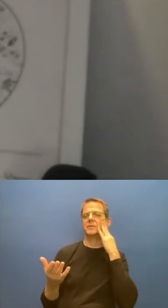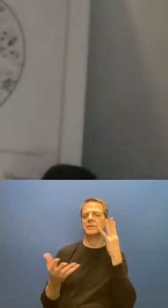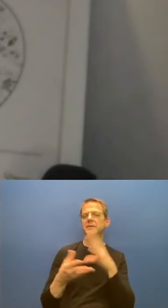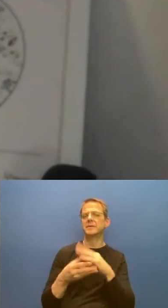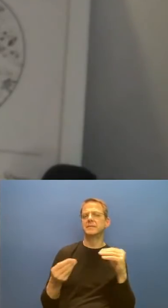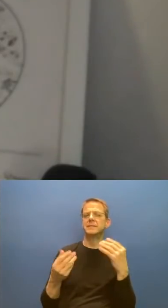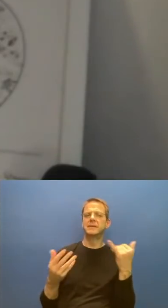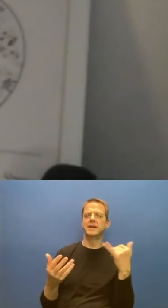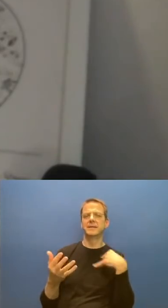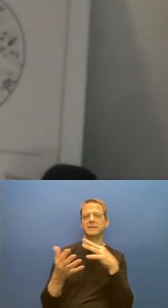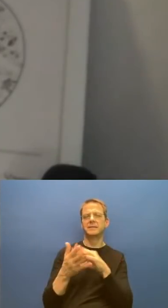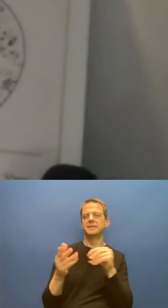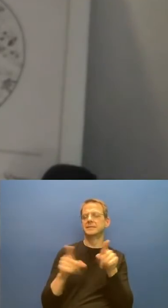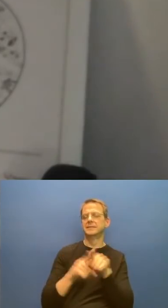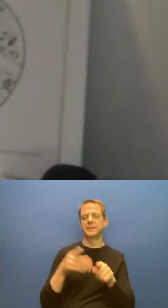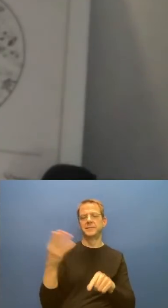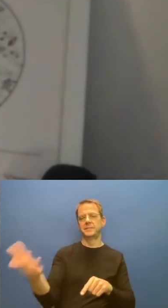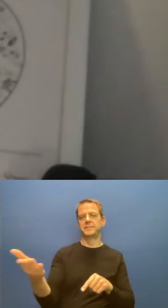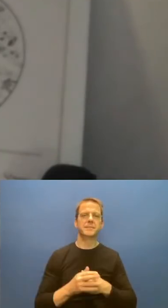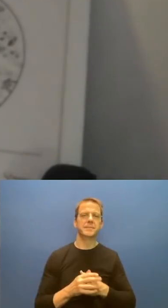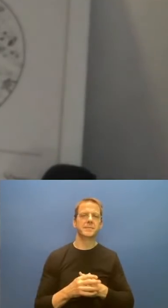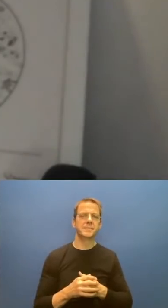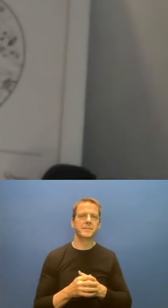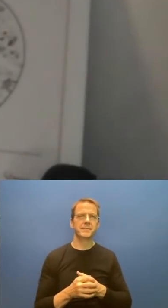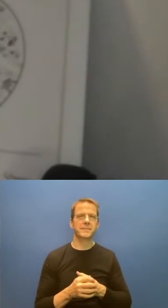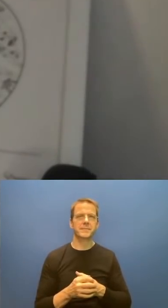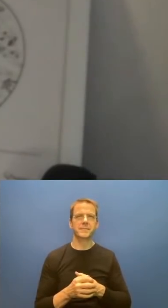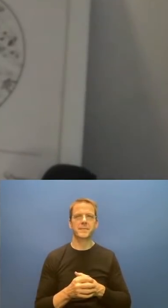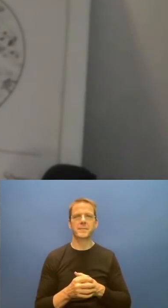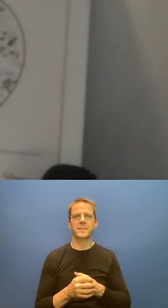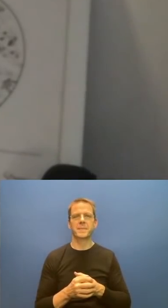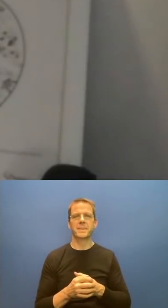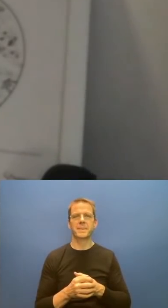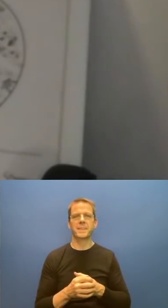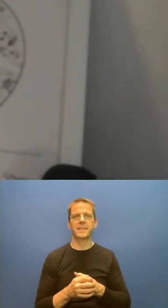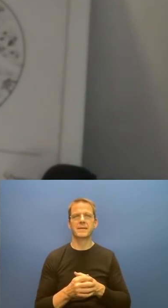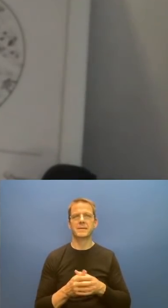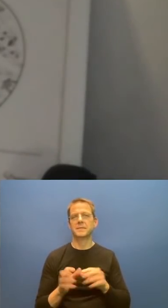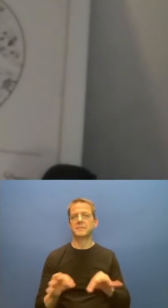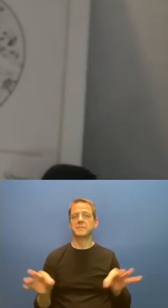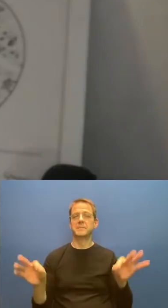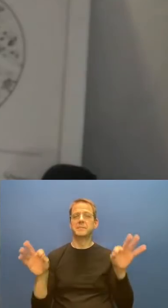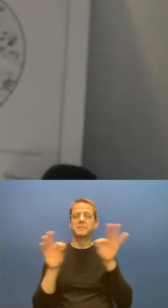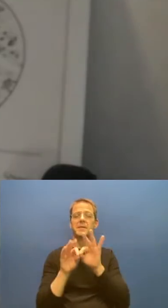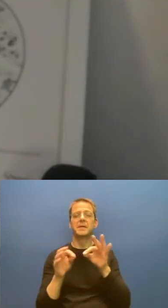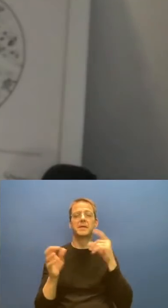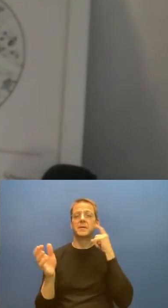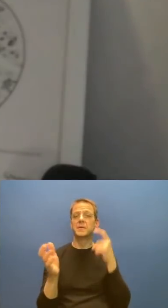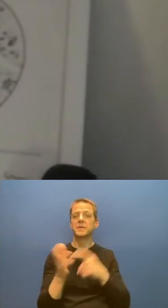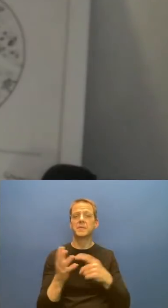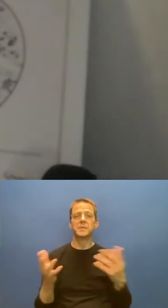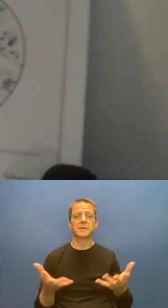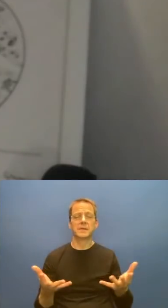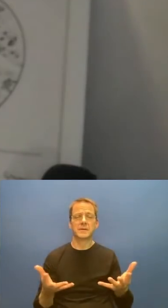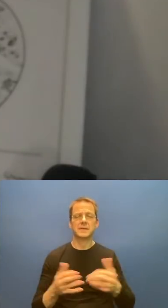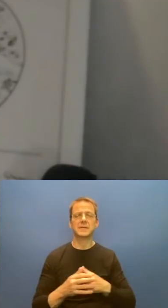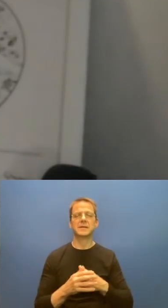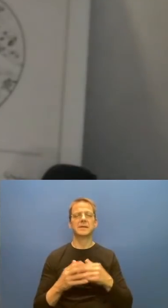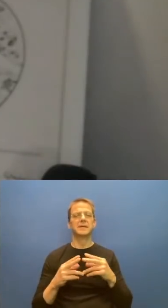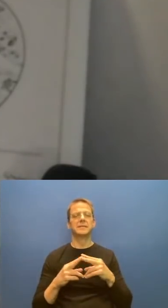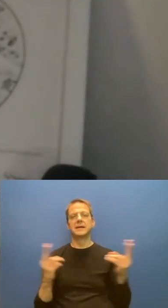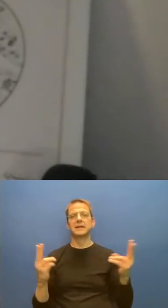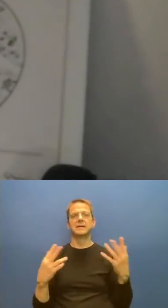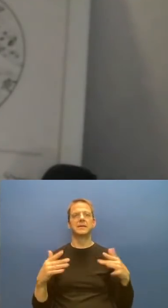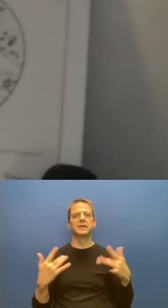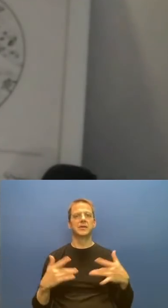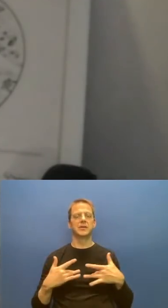that we're quite early in this, the discovery of this new variant, and there's several